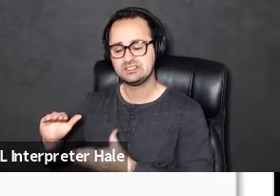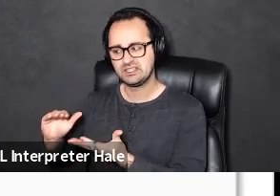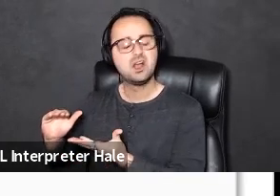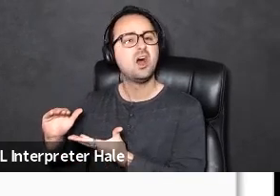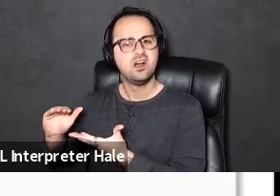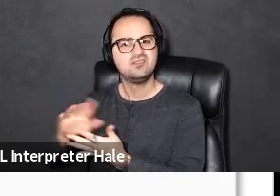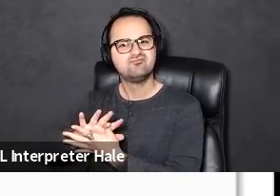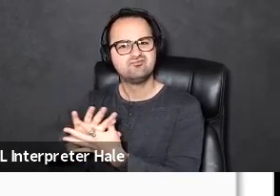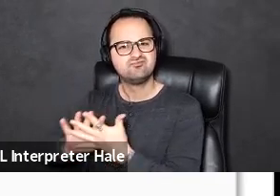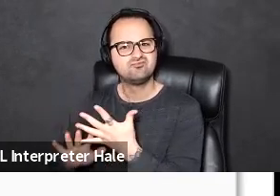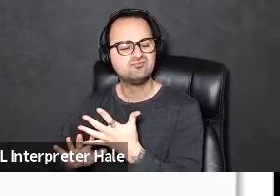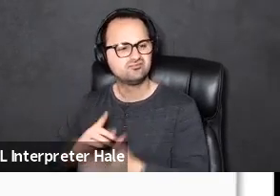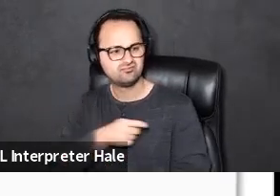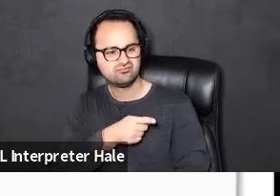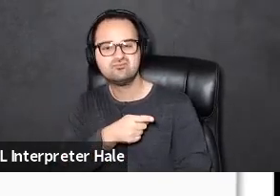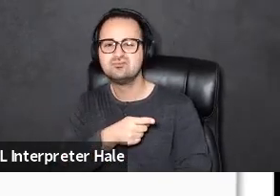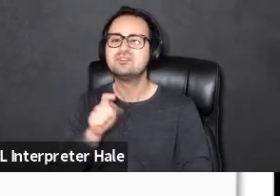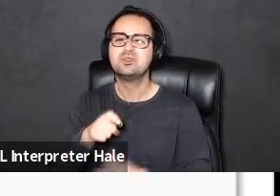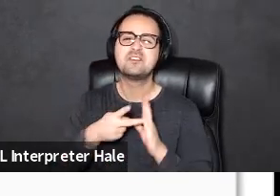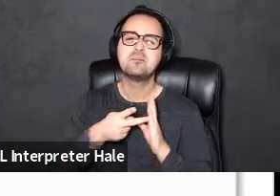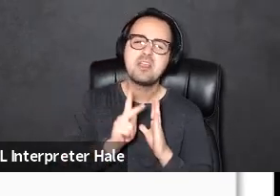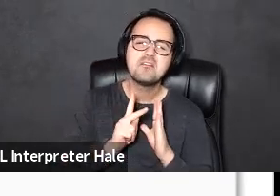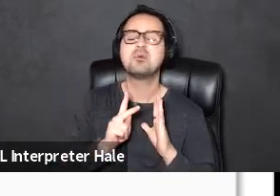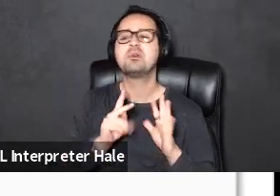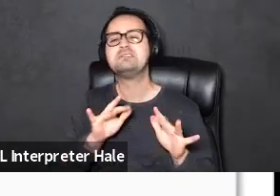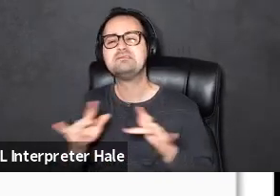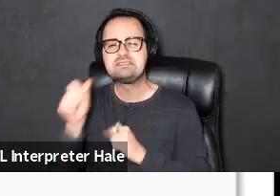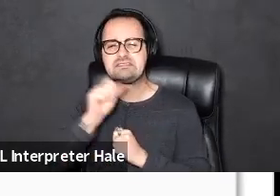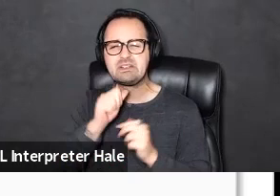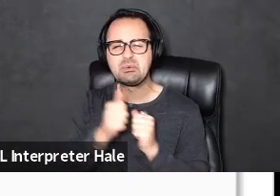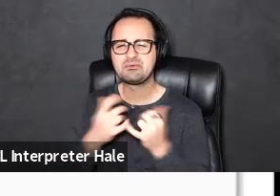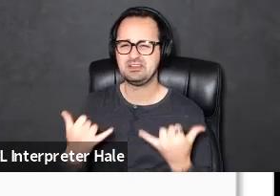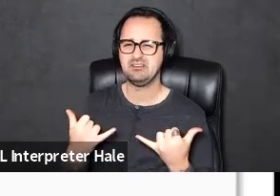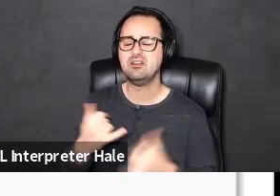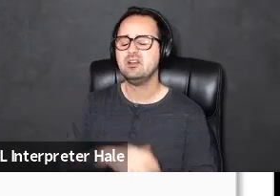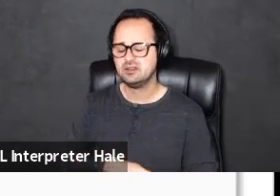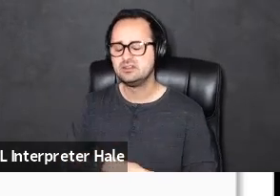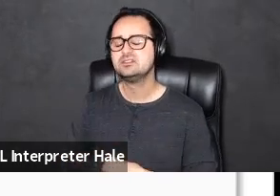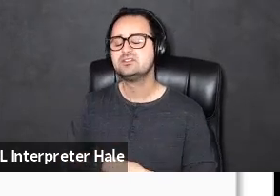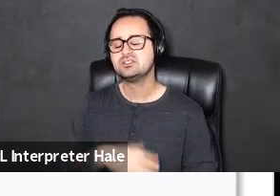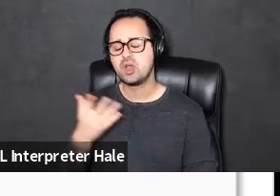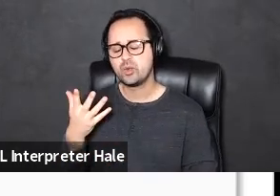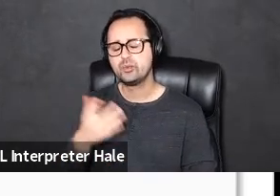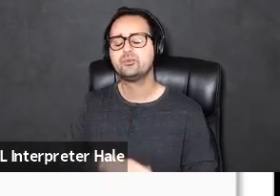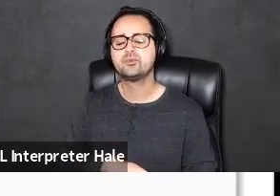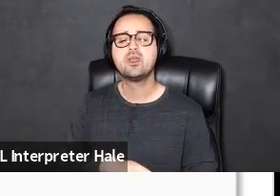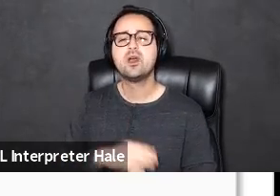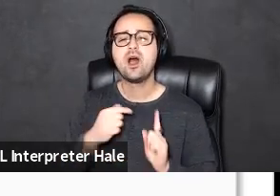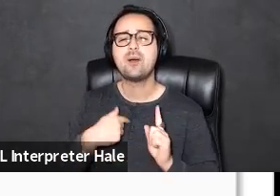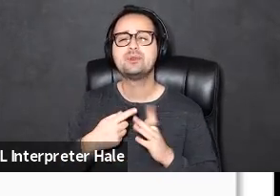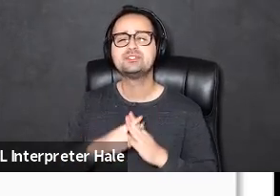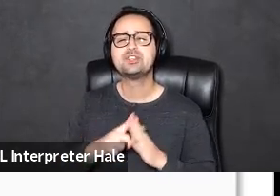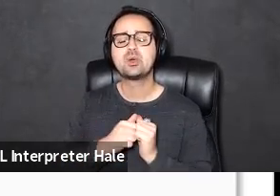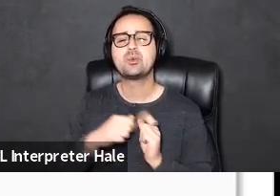that you're having to pay for and deal with today, right? So other thought with this and the